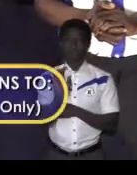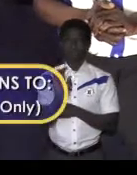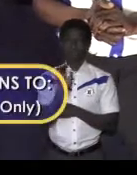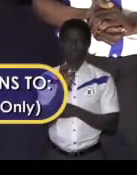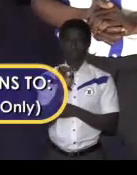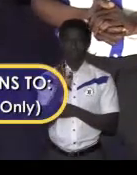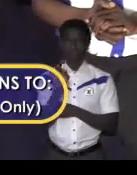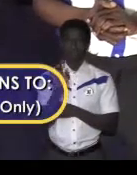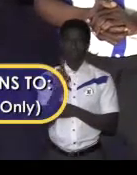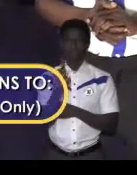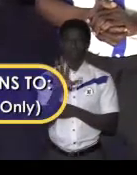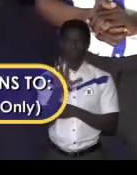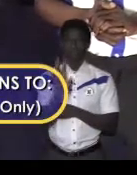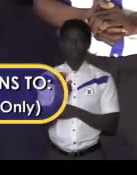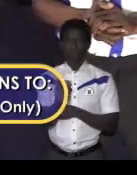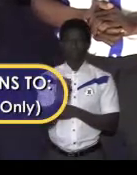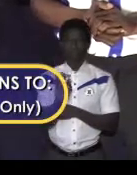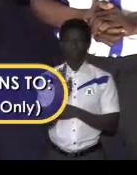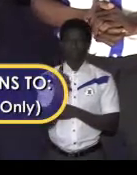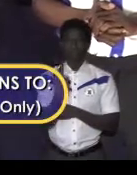50 86